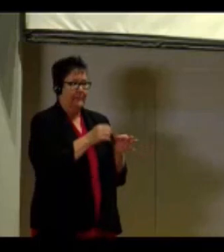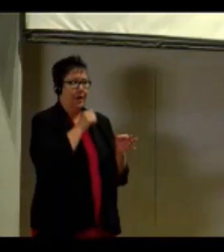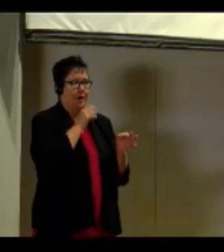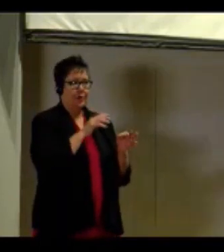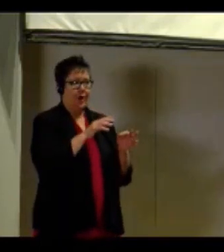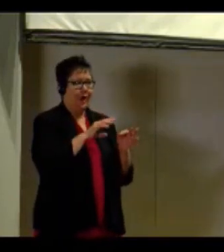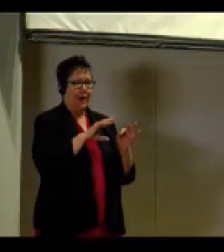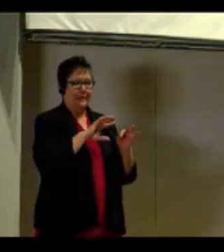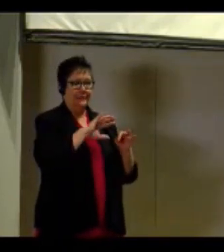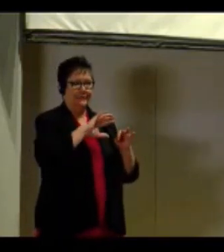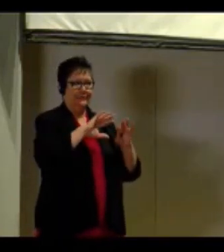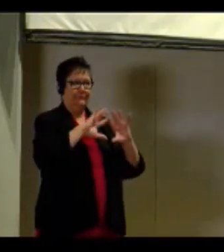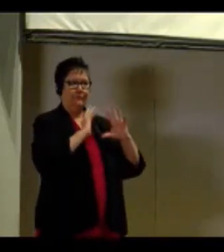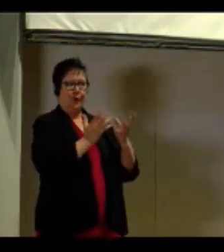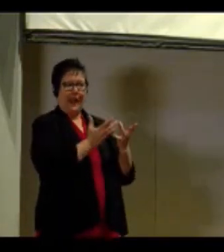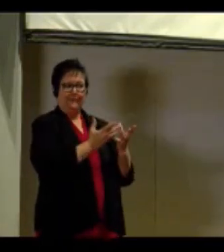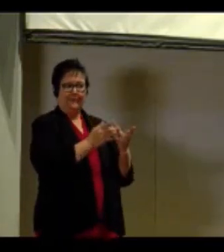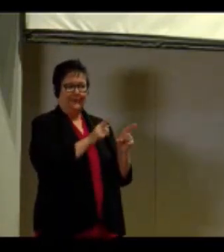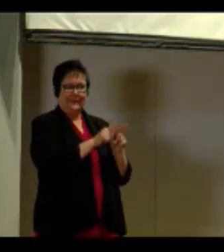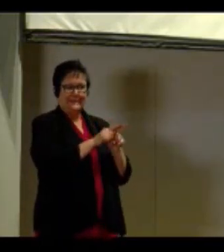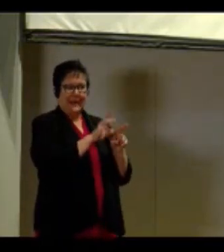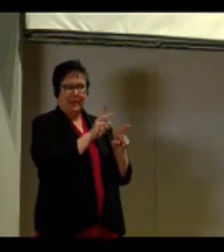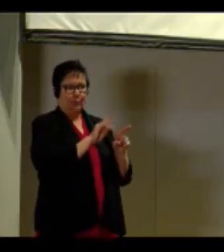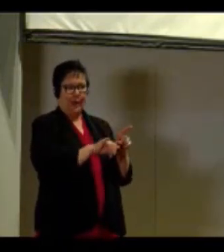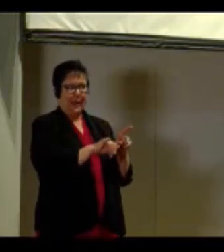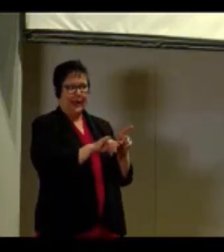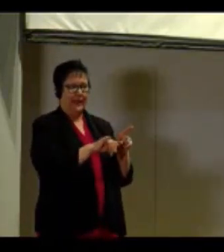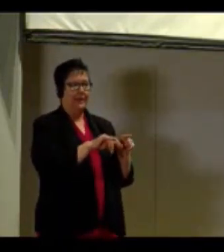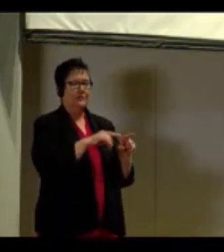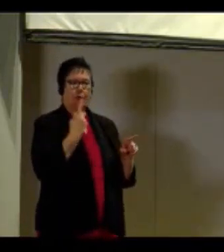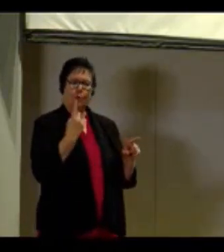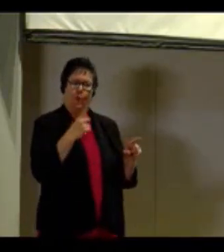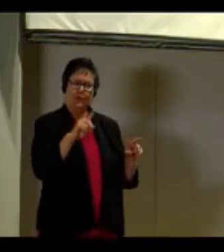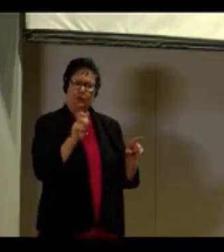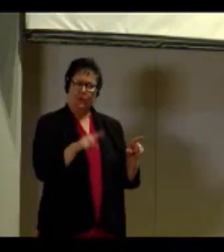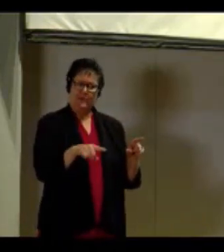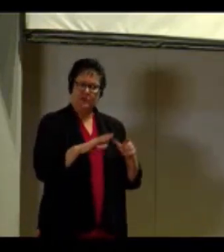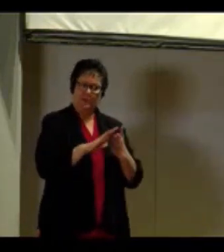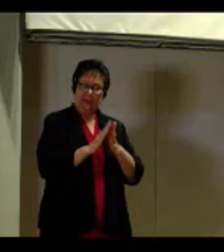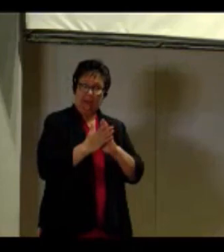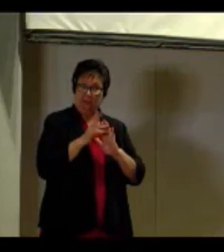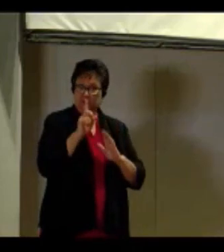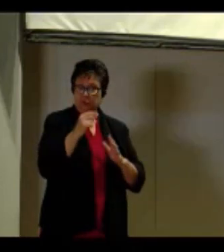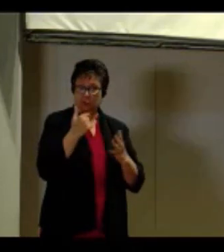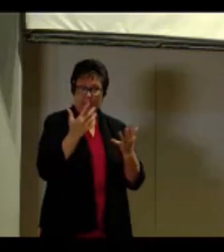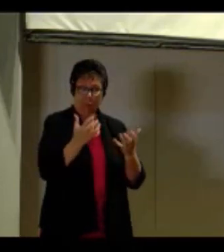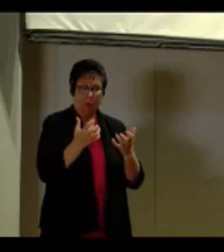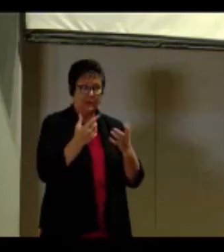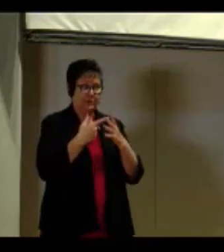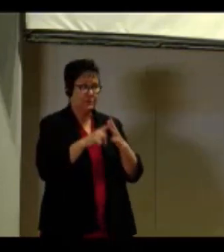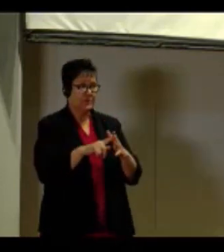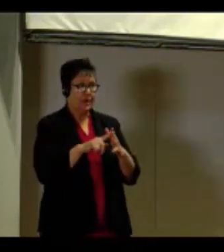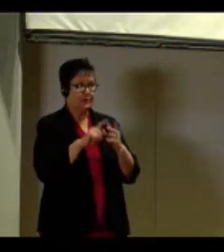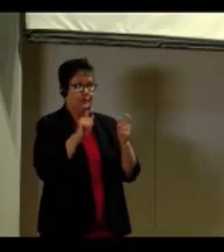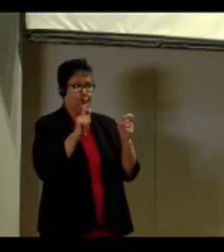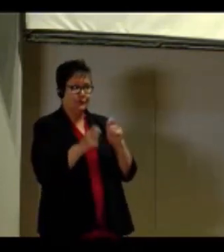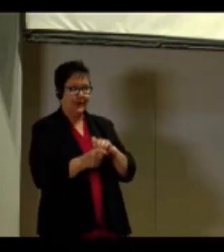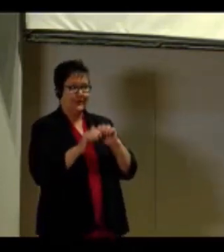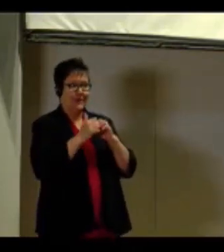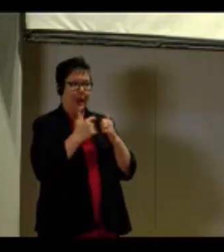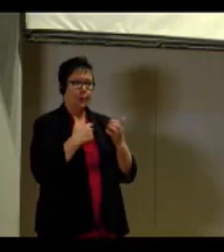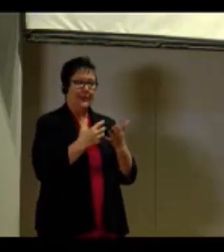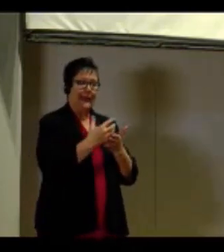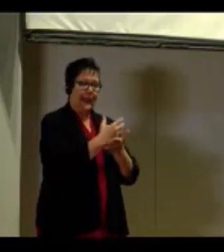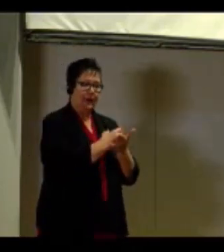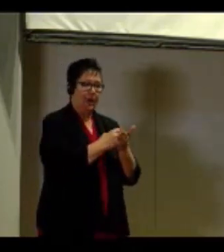framed in that same way. And so one question becomes, do we want to start to reshape the way we catalog and